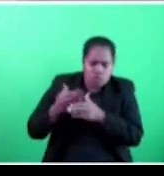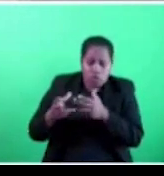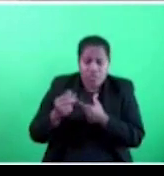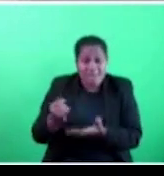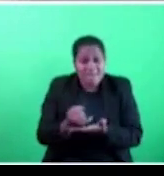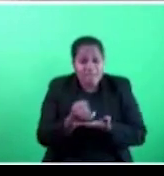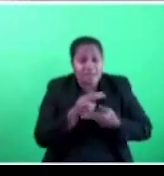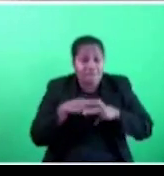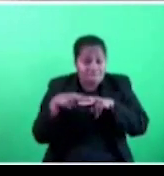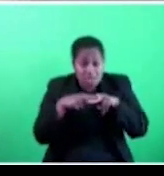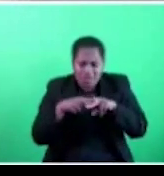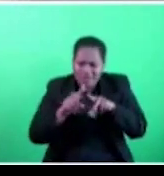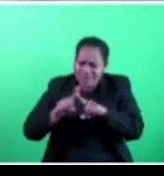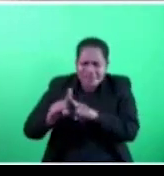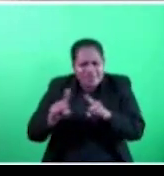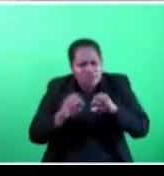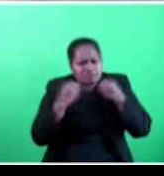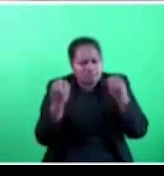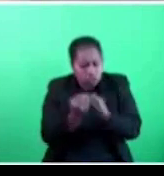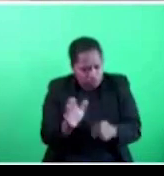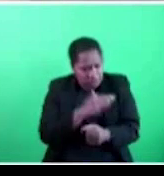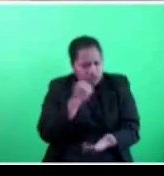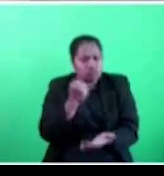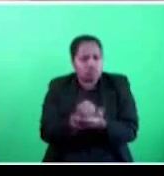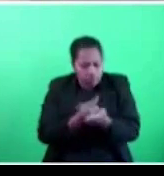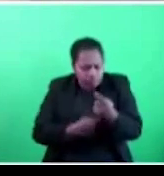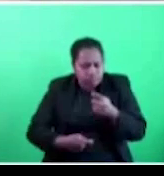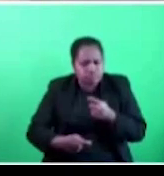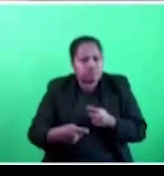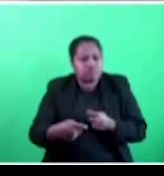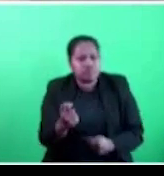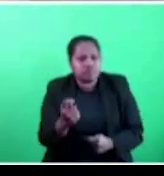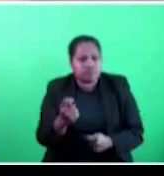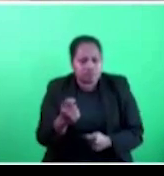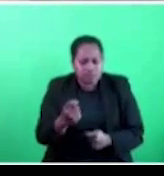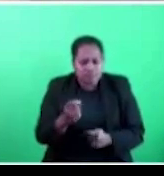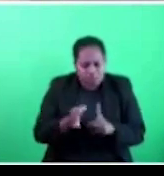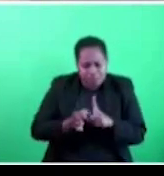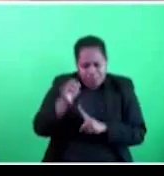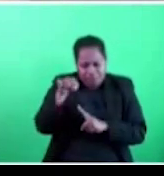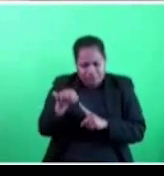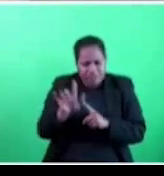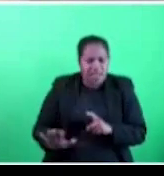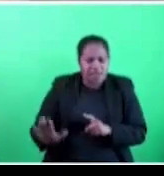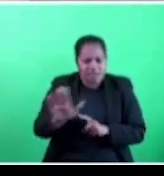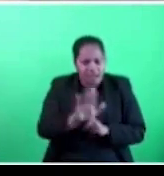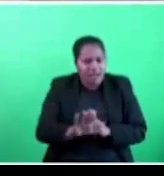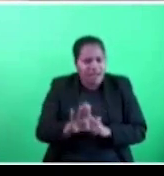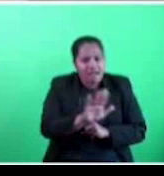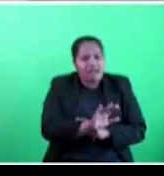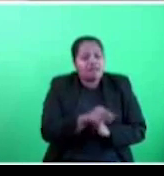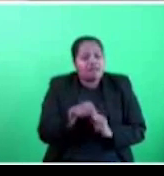various other organizations to ensure that trade is enhanced and indeed investment is enhanced in this area. The A350s, of course,